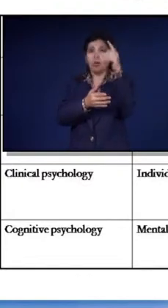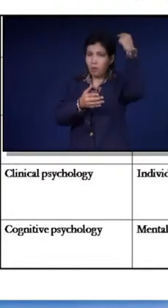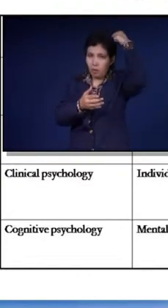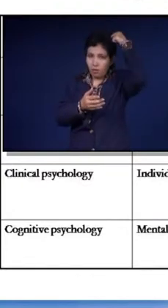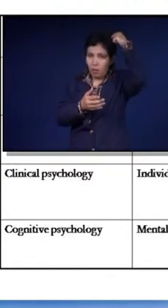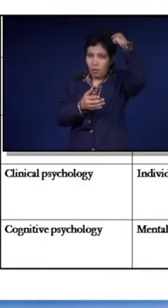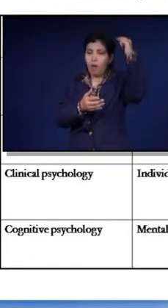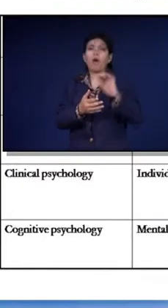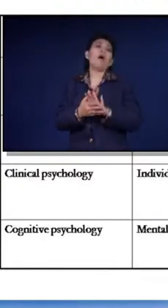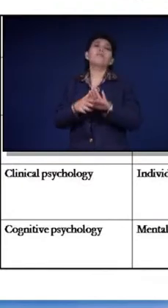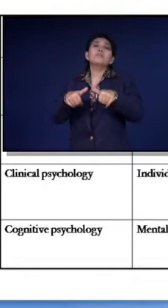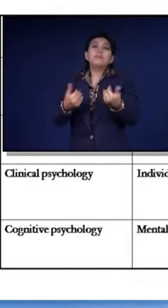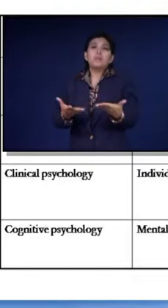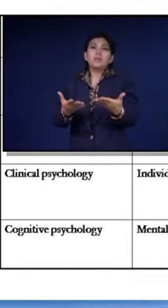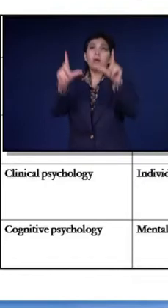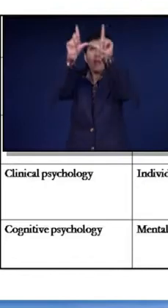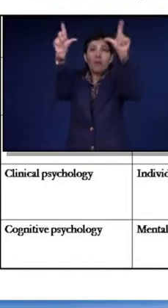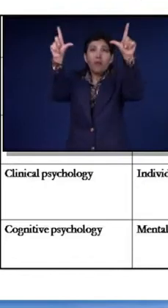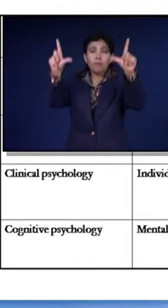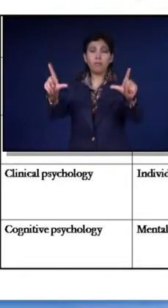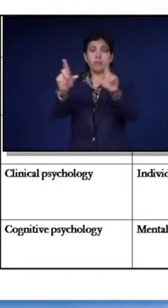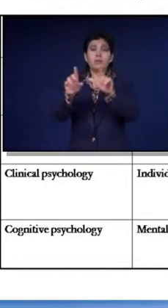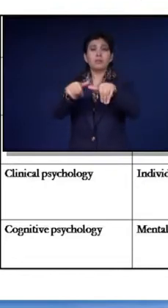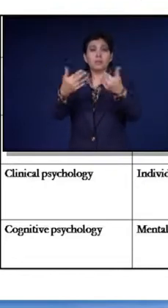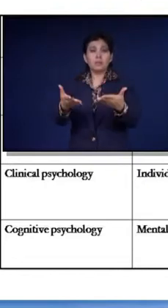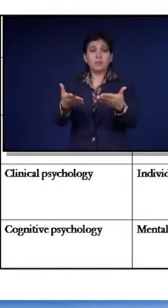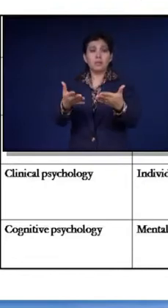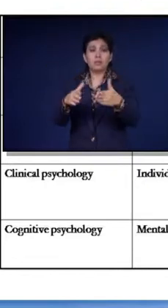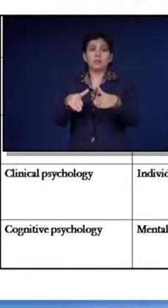the level of brain, and it integrates